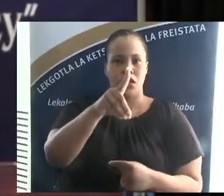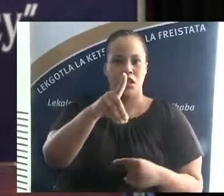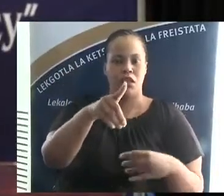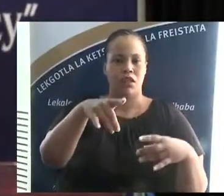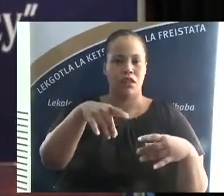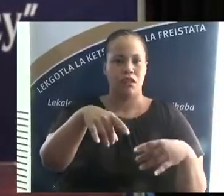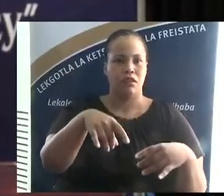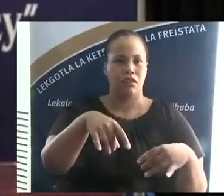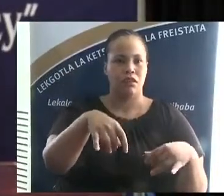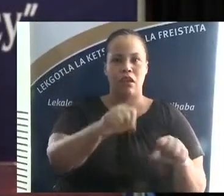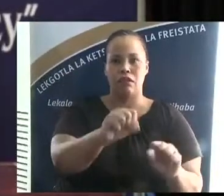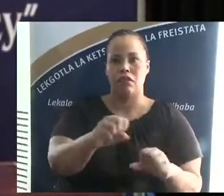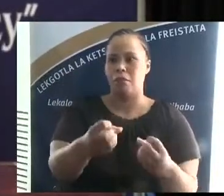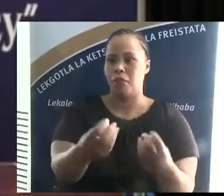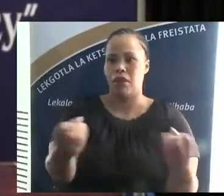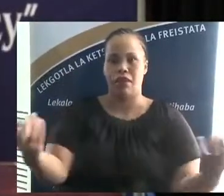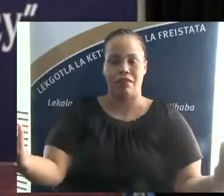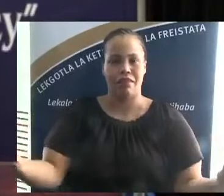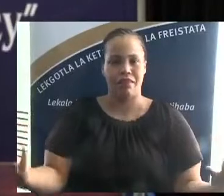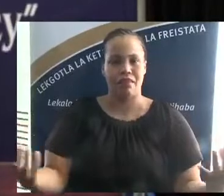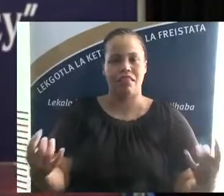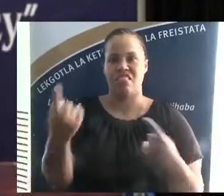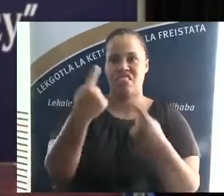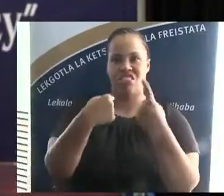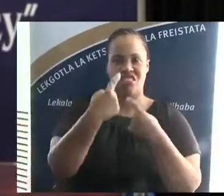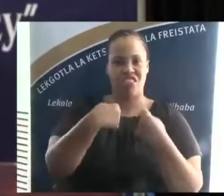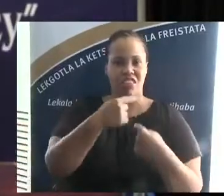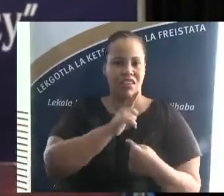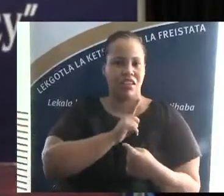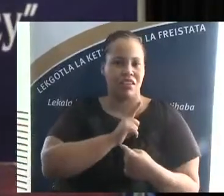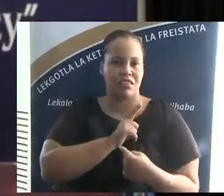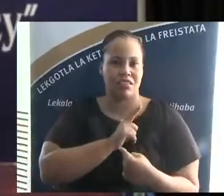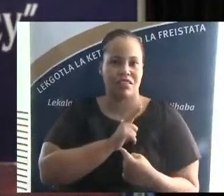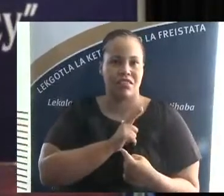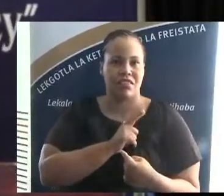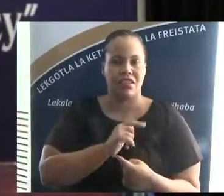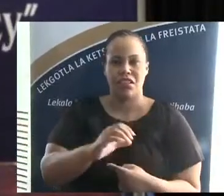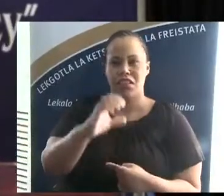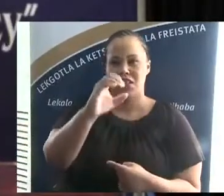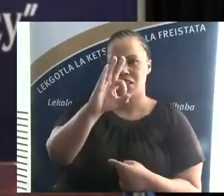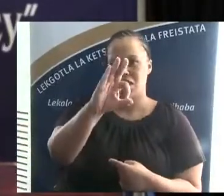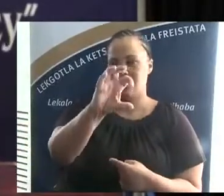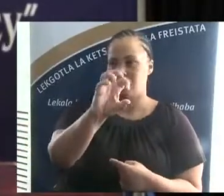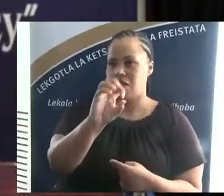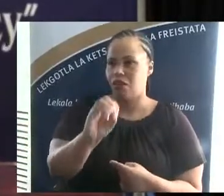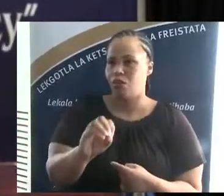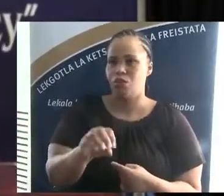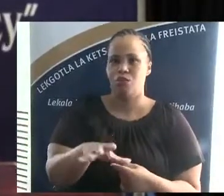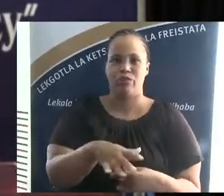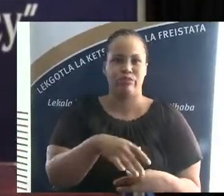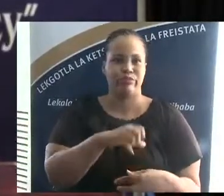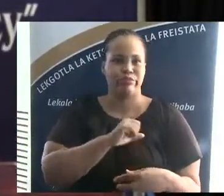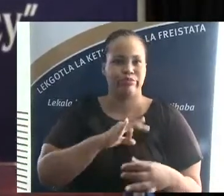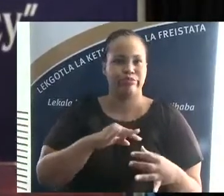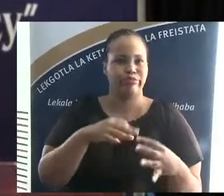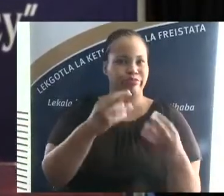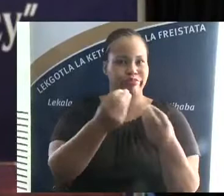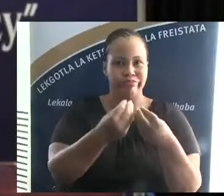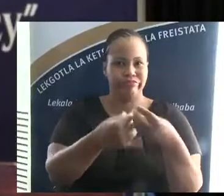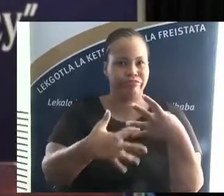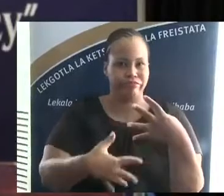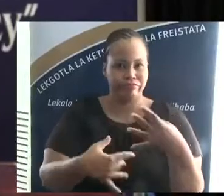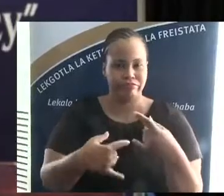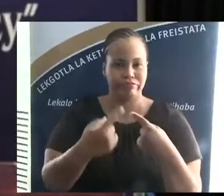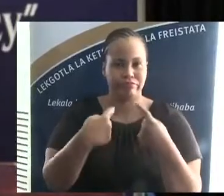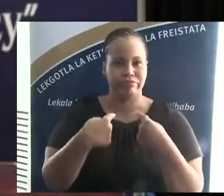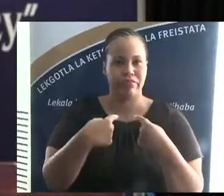department. We have been criticised that we've reviewed CFOs and supply chains within our department.